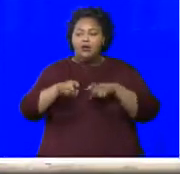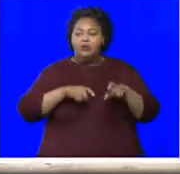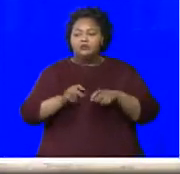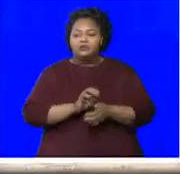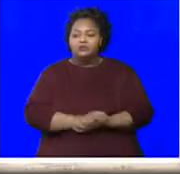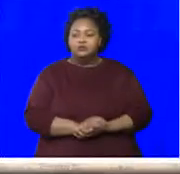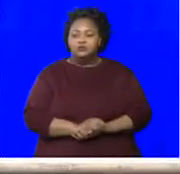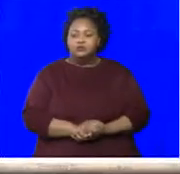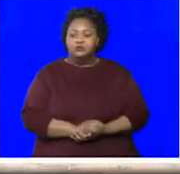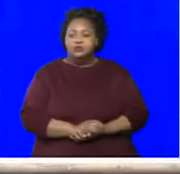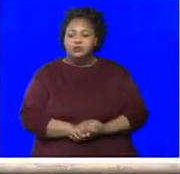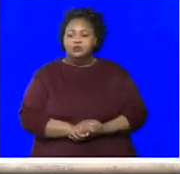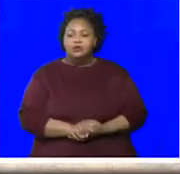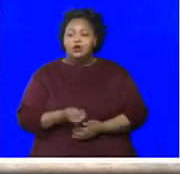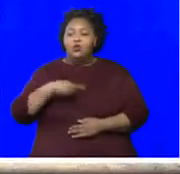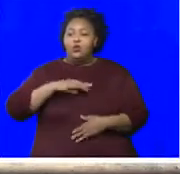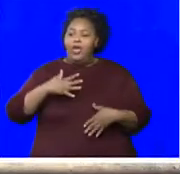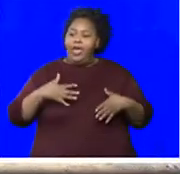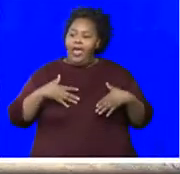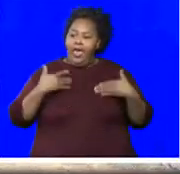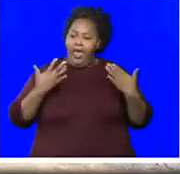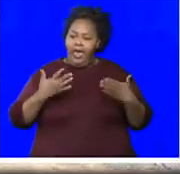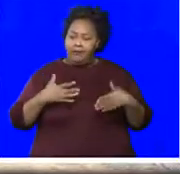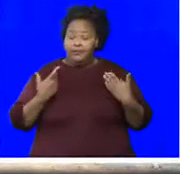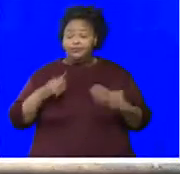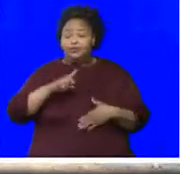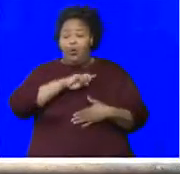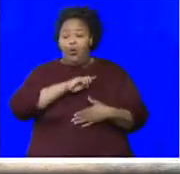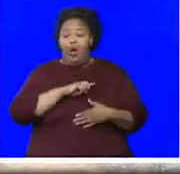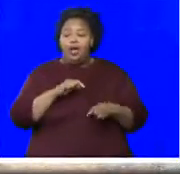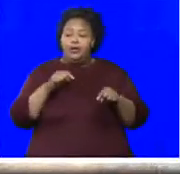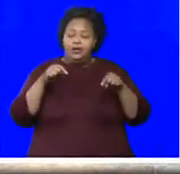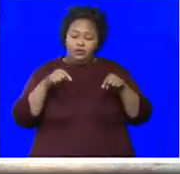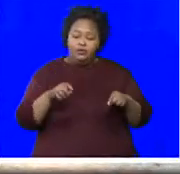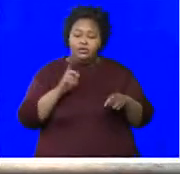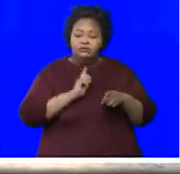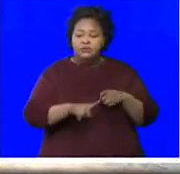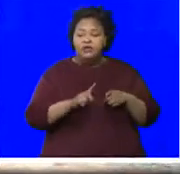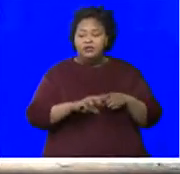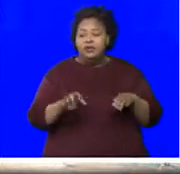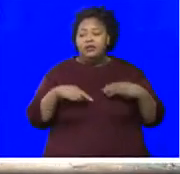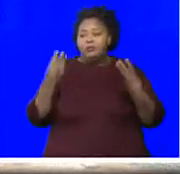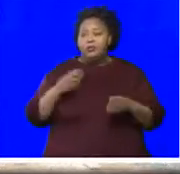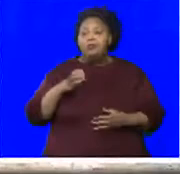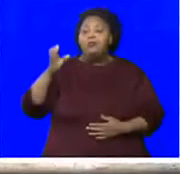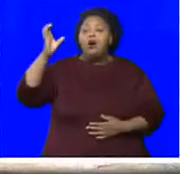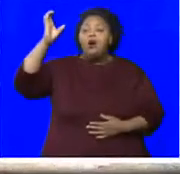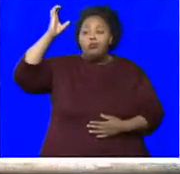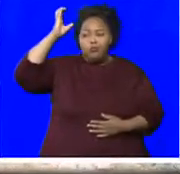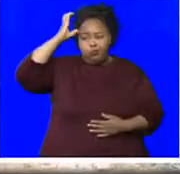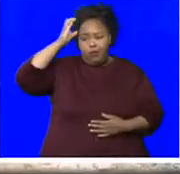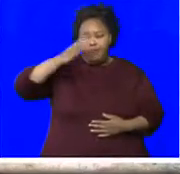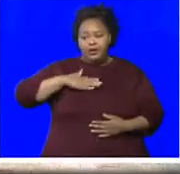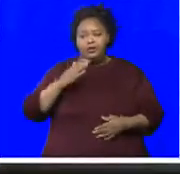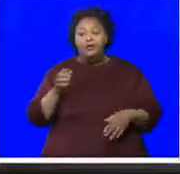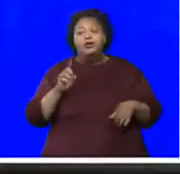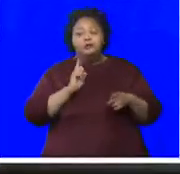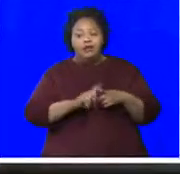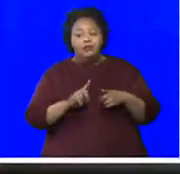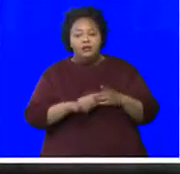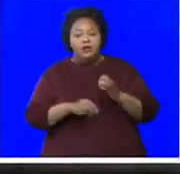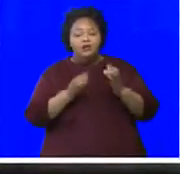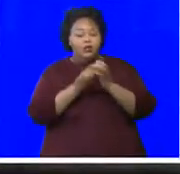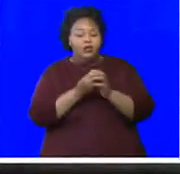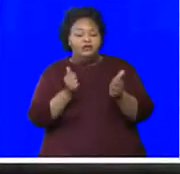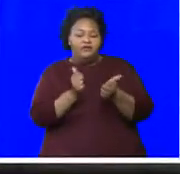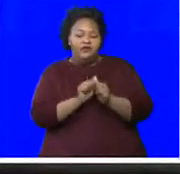igema lesilithandzako, sidlala nemapro namuhla, ngidlala nemngani wami Ricky, kumnanzi konke, siyabonga ba.